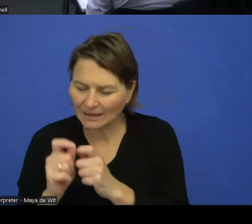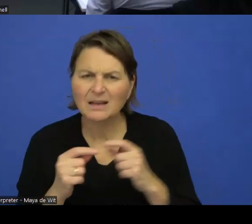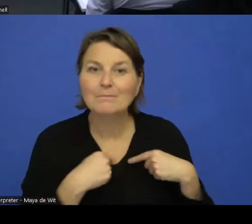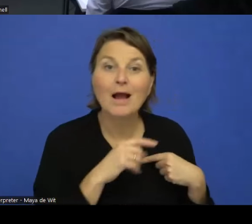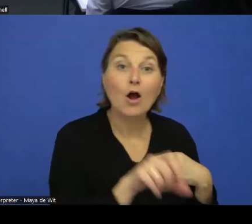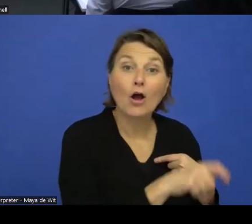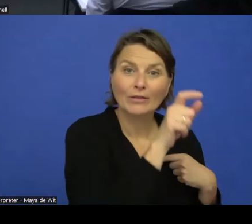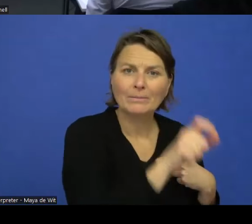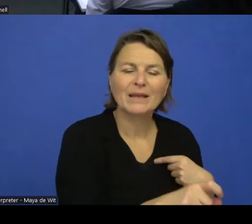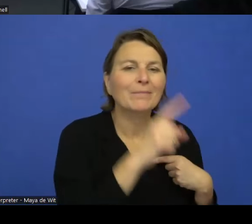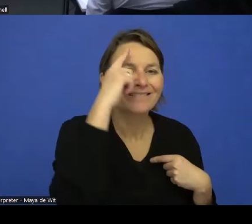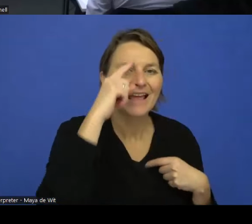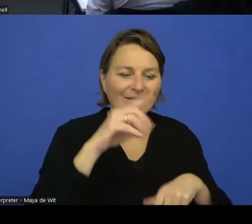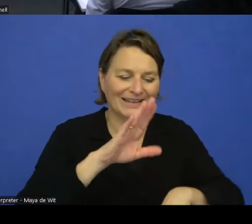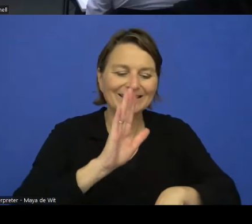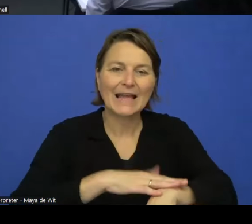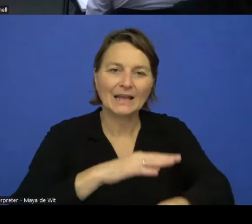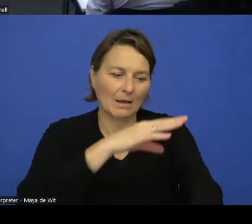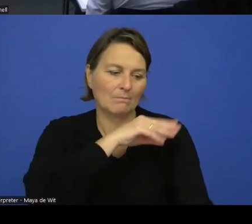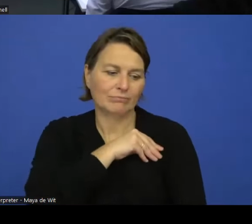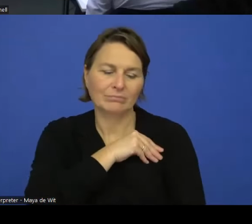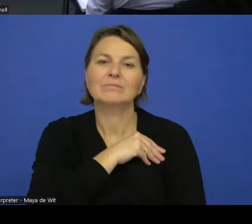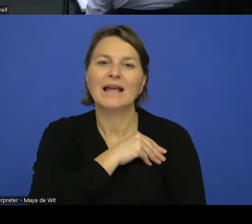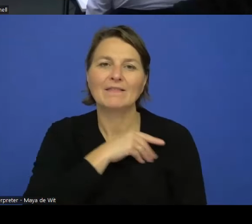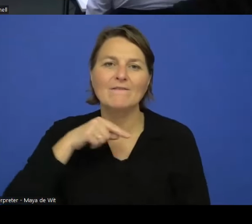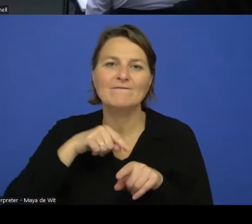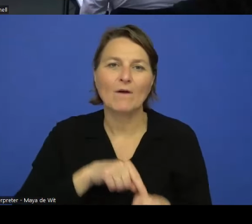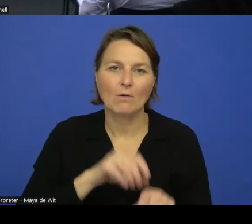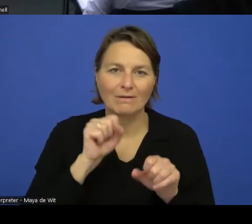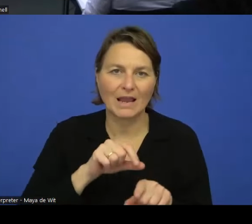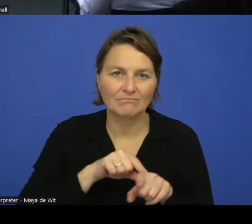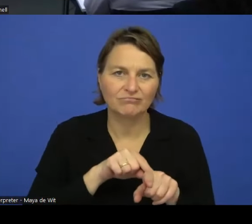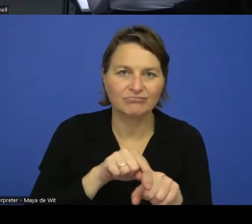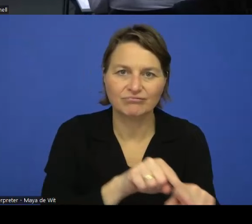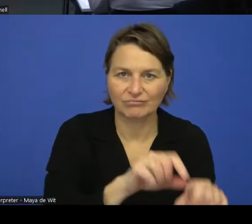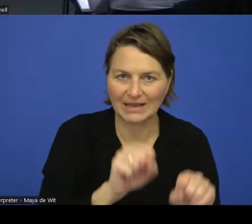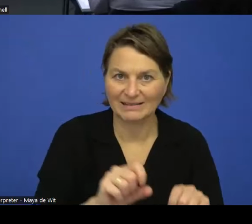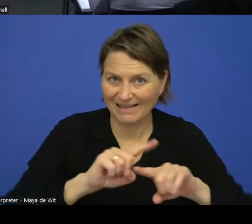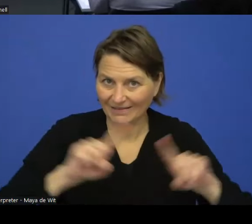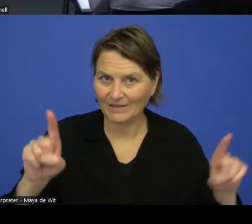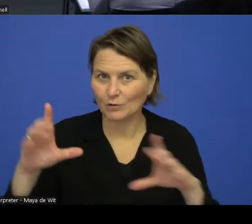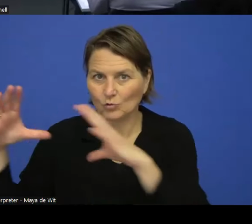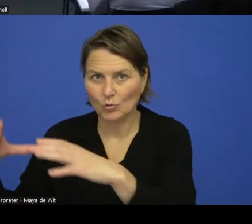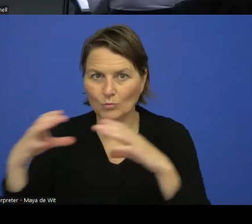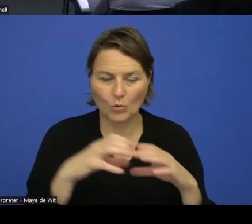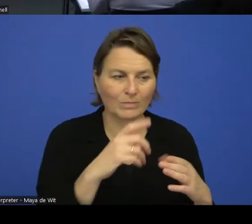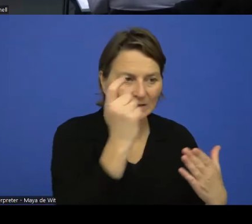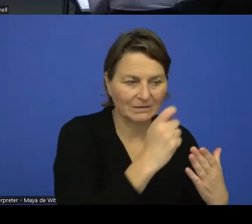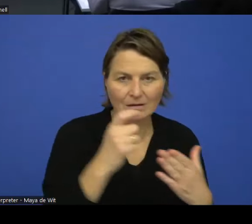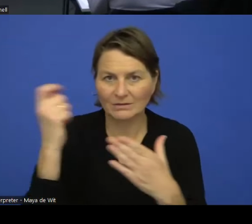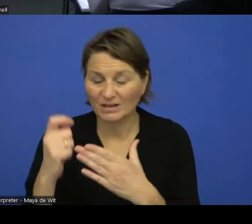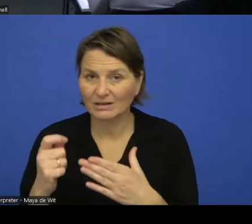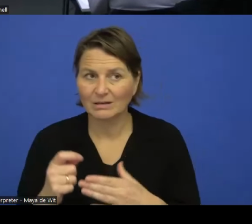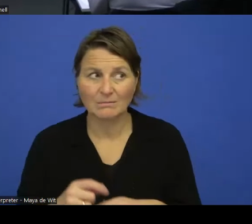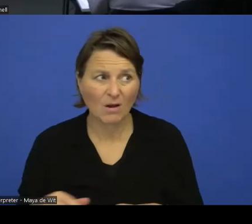to track people for criminal justice purposes. So I think it's not the case that everyone needs to be thinking about everything, or that